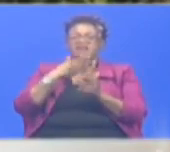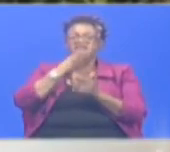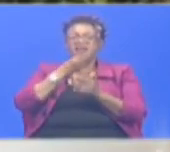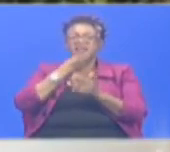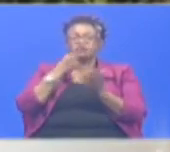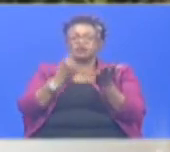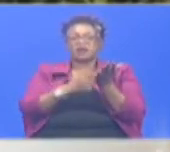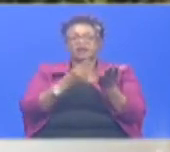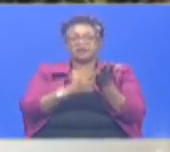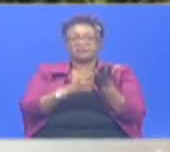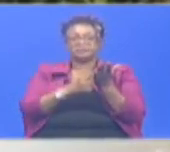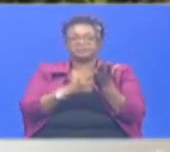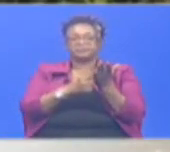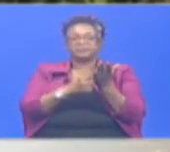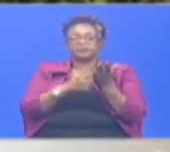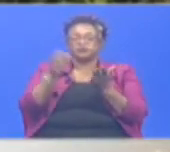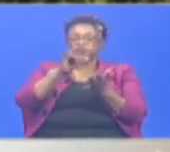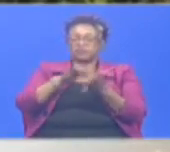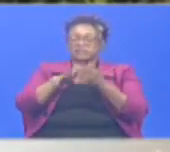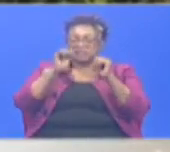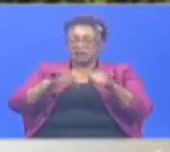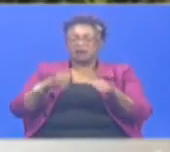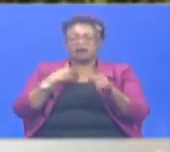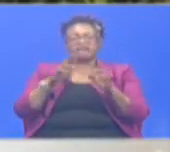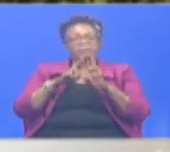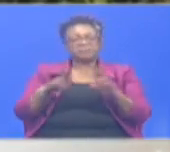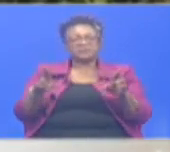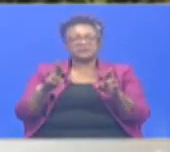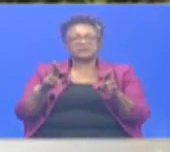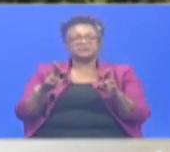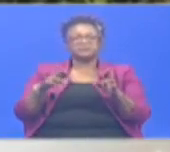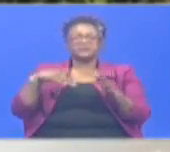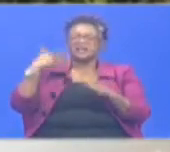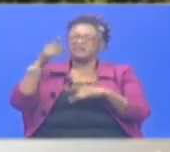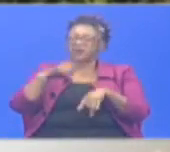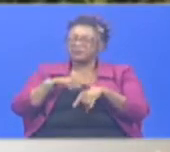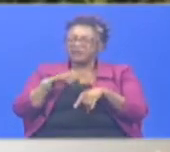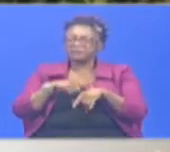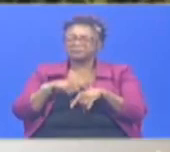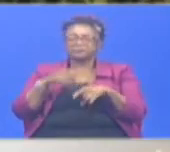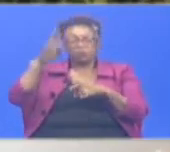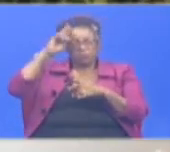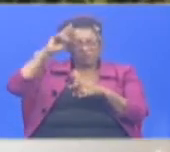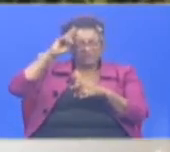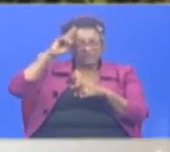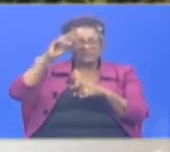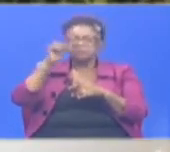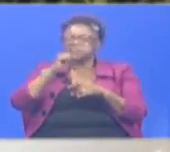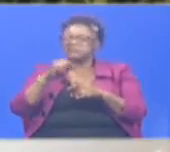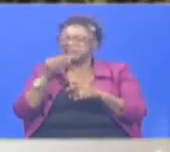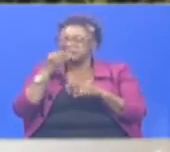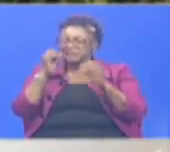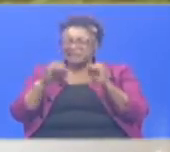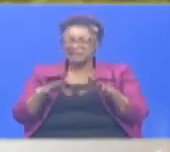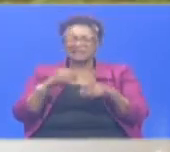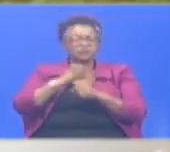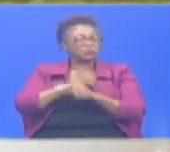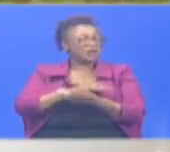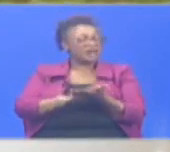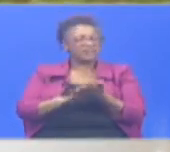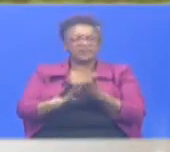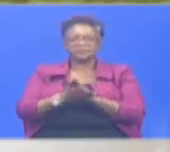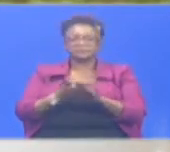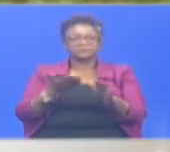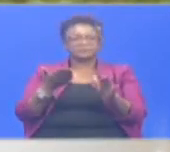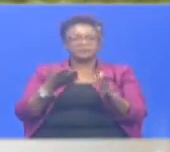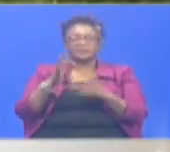days ili apata amani, because kulikuwa kuna tension, kila mtu anakuja na yake, polisi, mzaa kuli, afanye chochote. 30 years